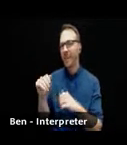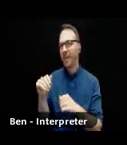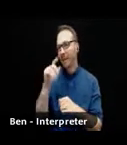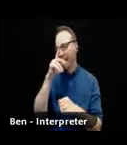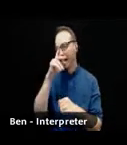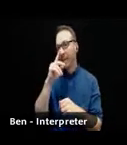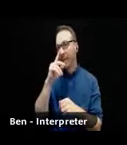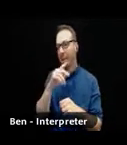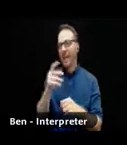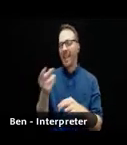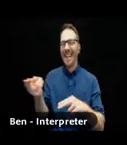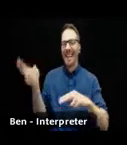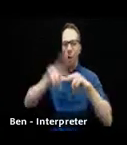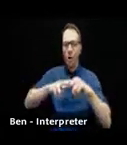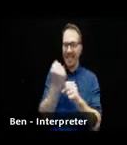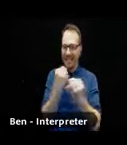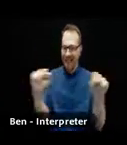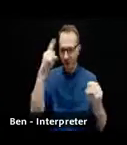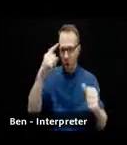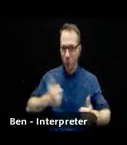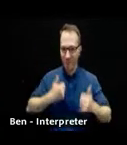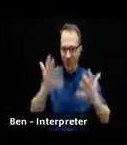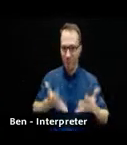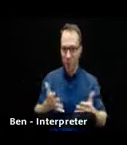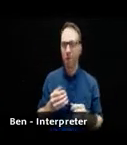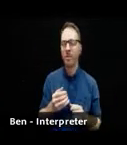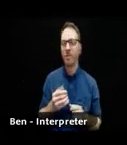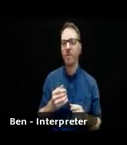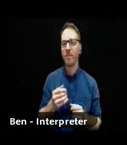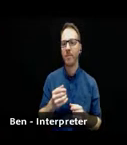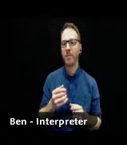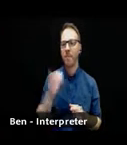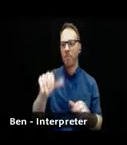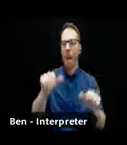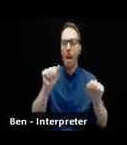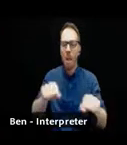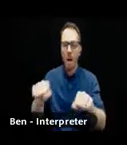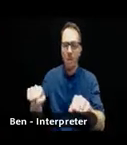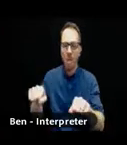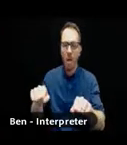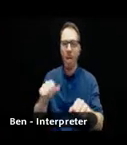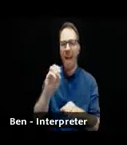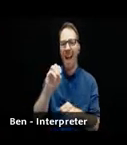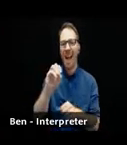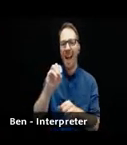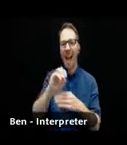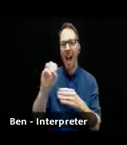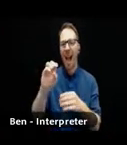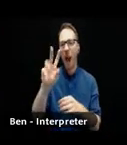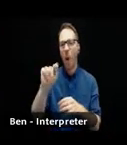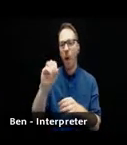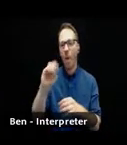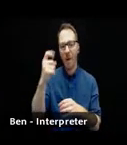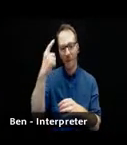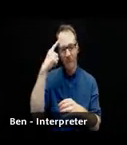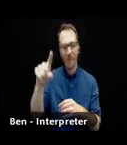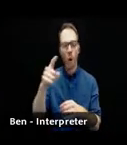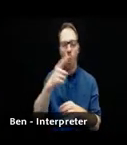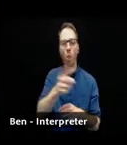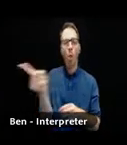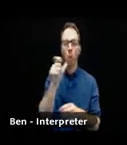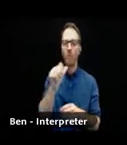that increased safety for survivors is a possible potential outcome for a for those who are